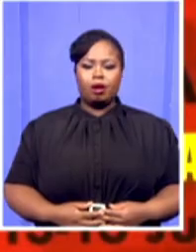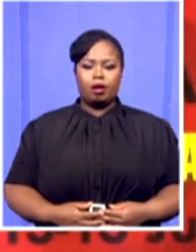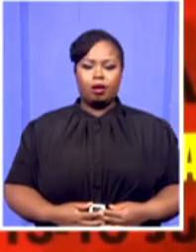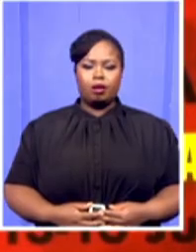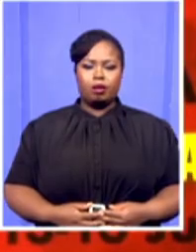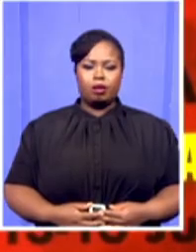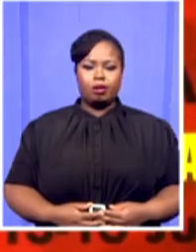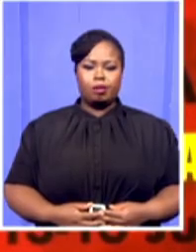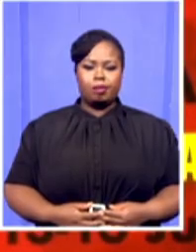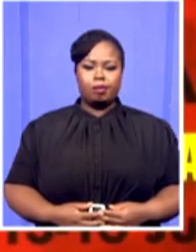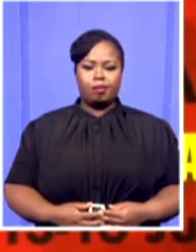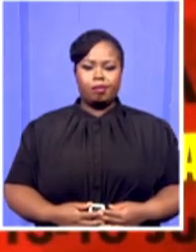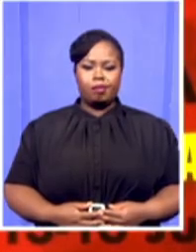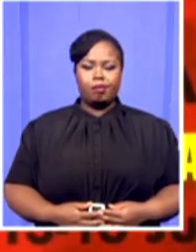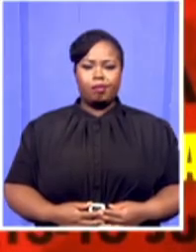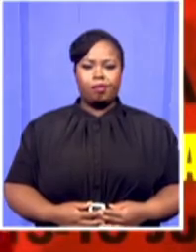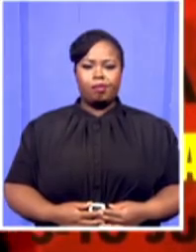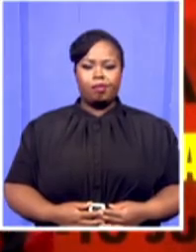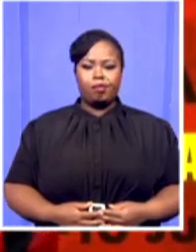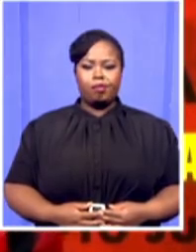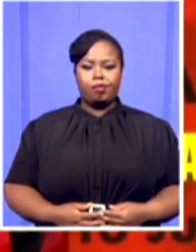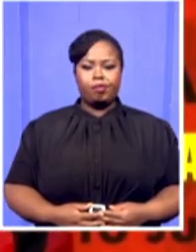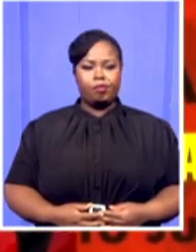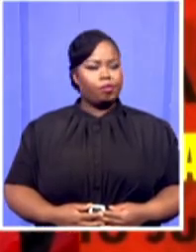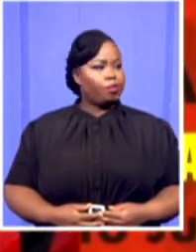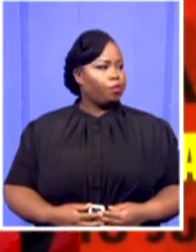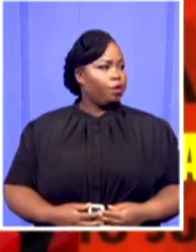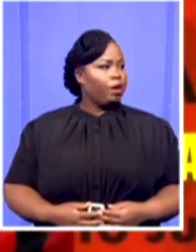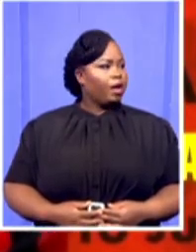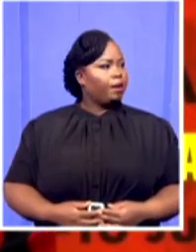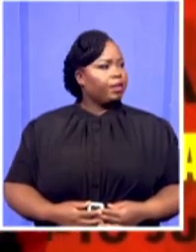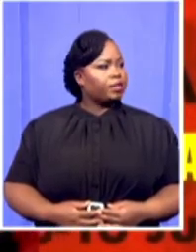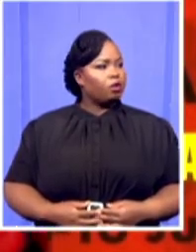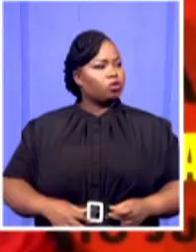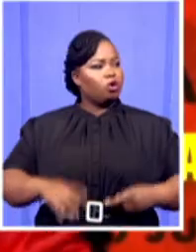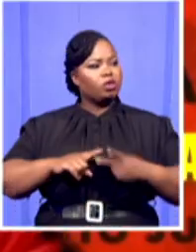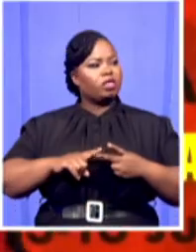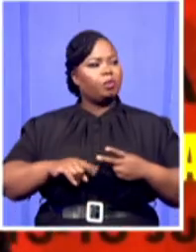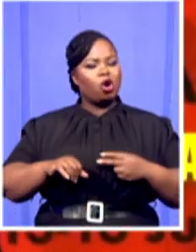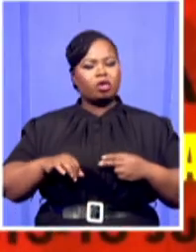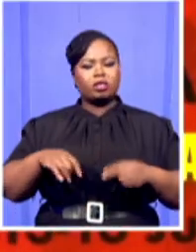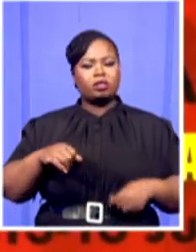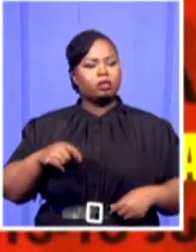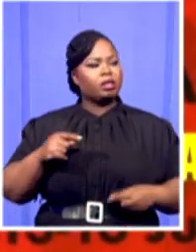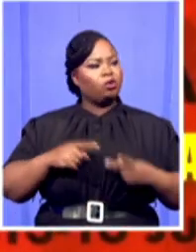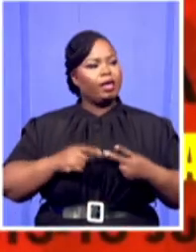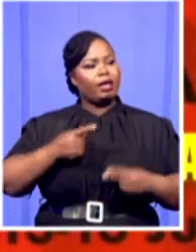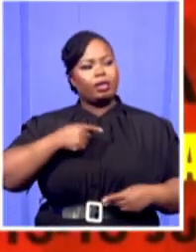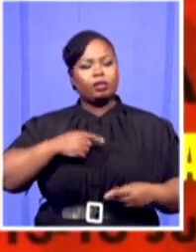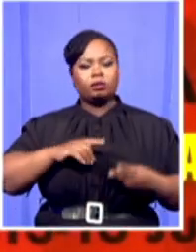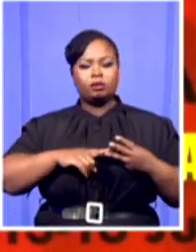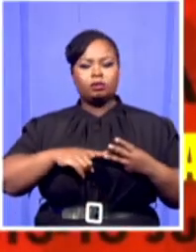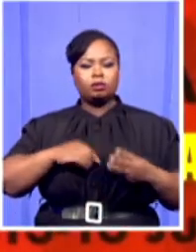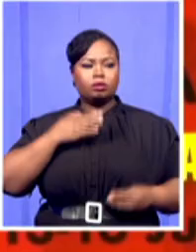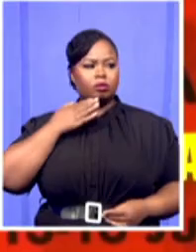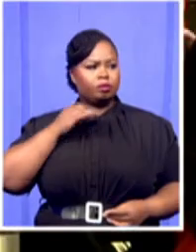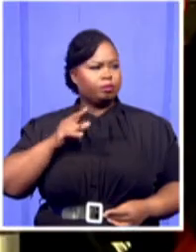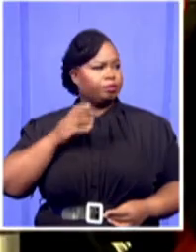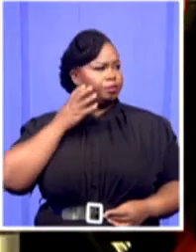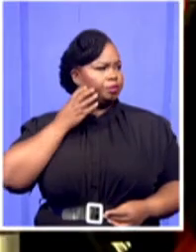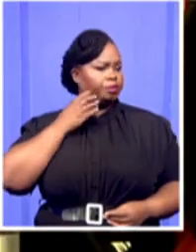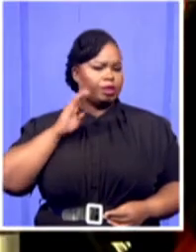the General Sec of our party, Comrade Blade,